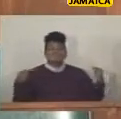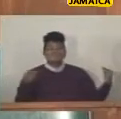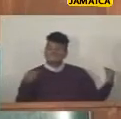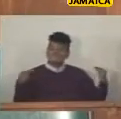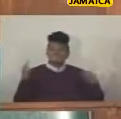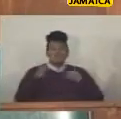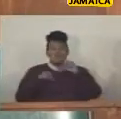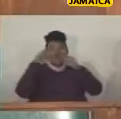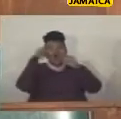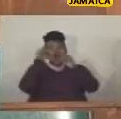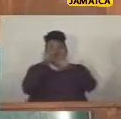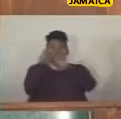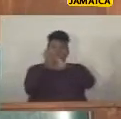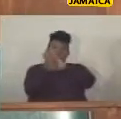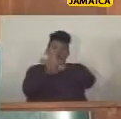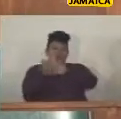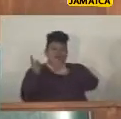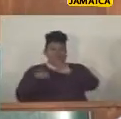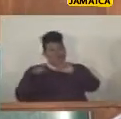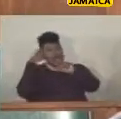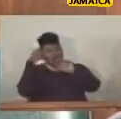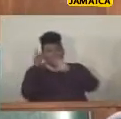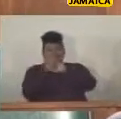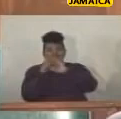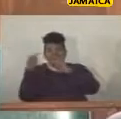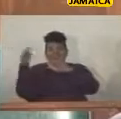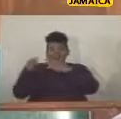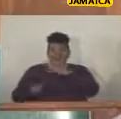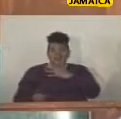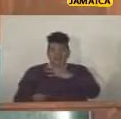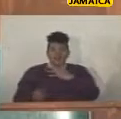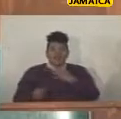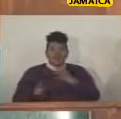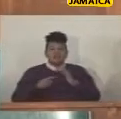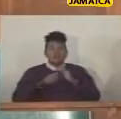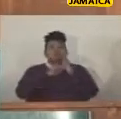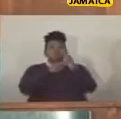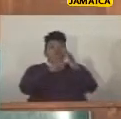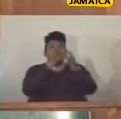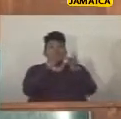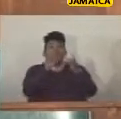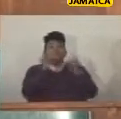And it sends a message of division.